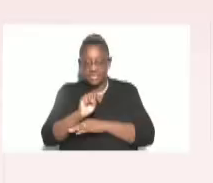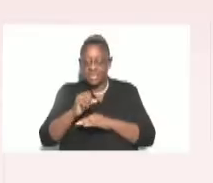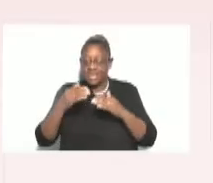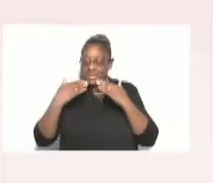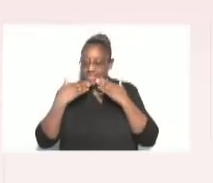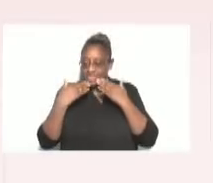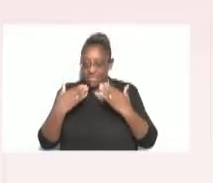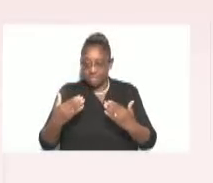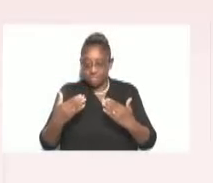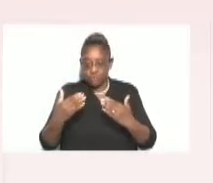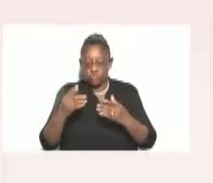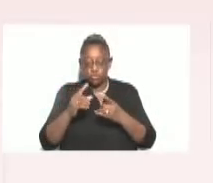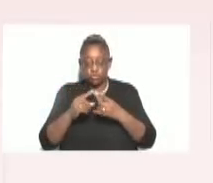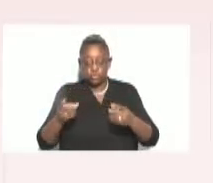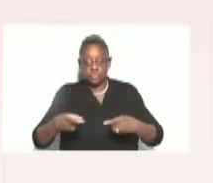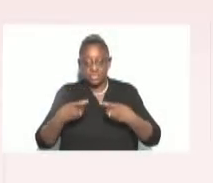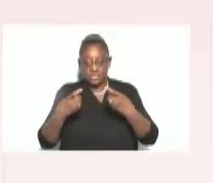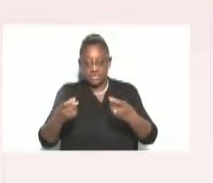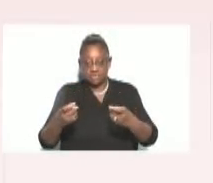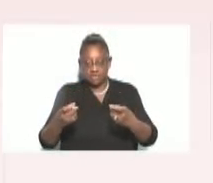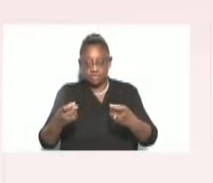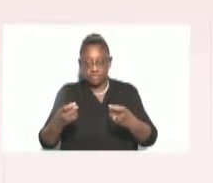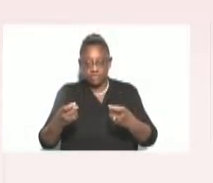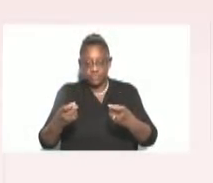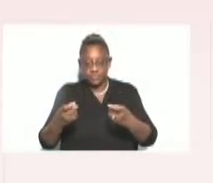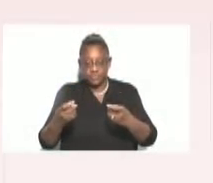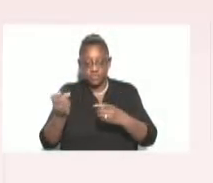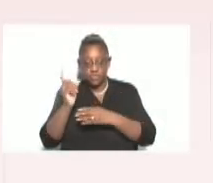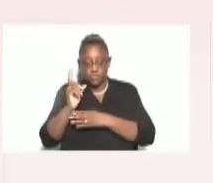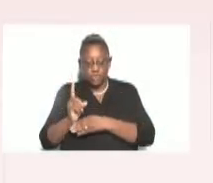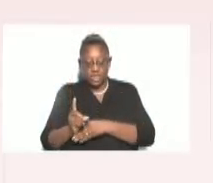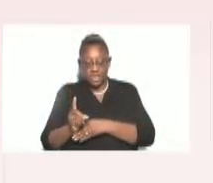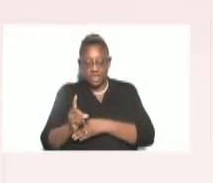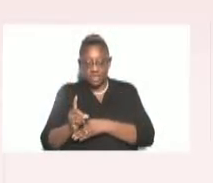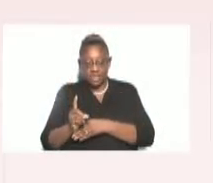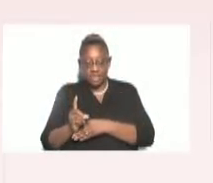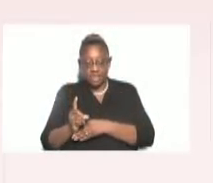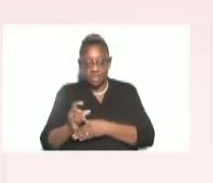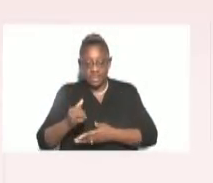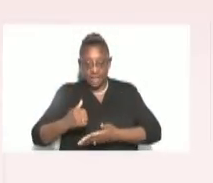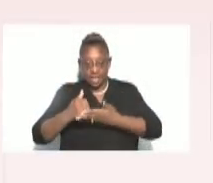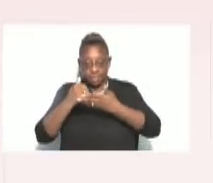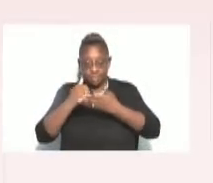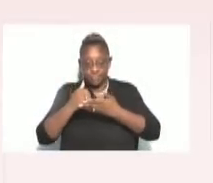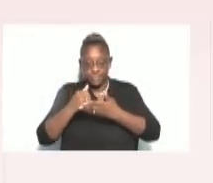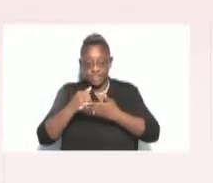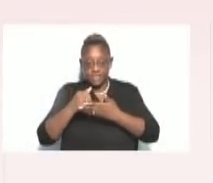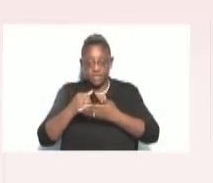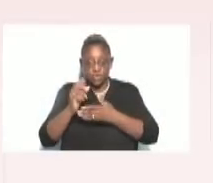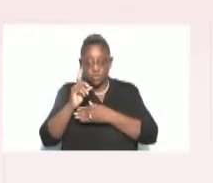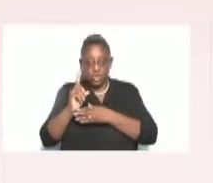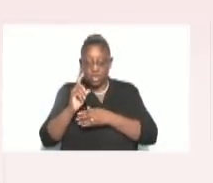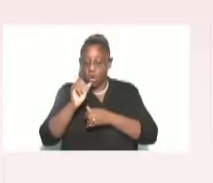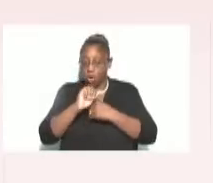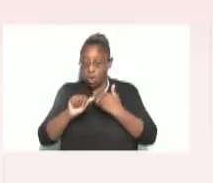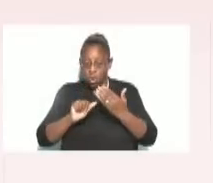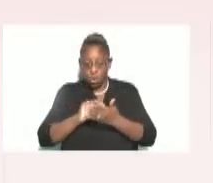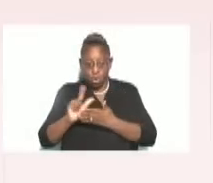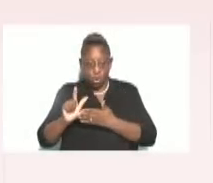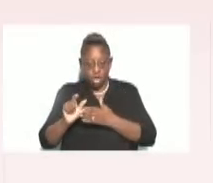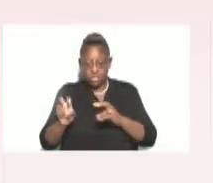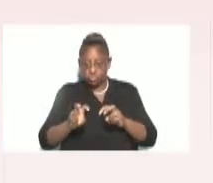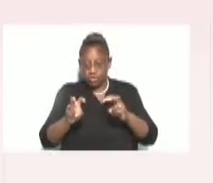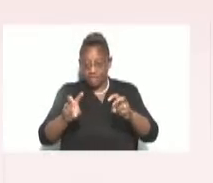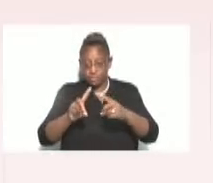for providing space on its repatriation flight. Meantime, the ministry continues to advise against all travel to Israel,